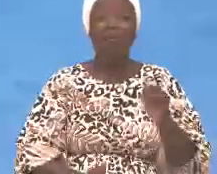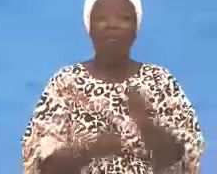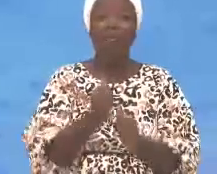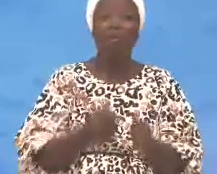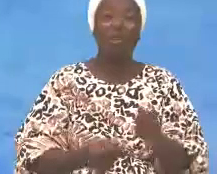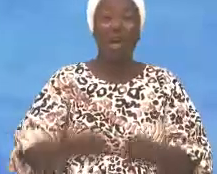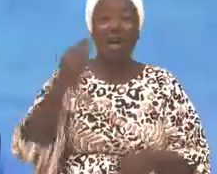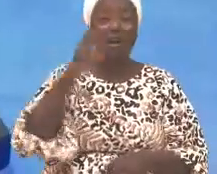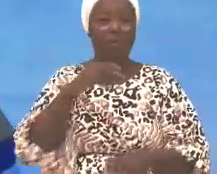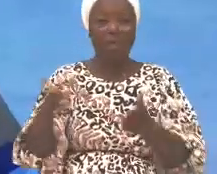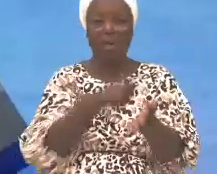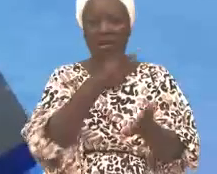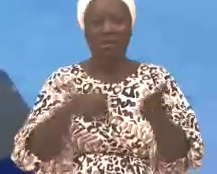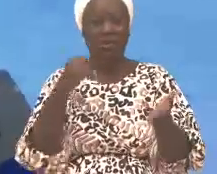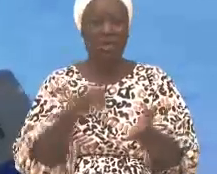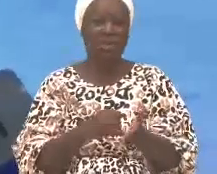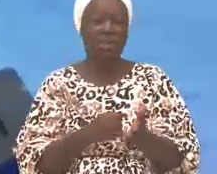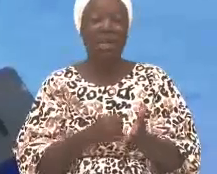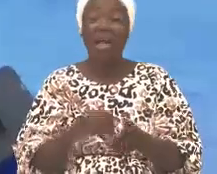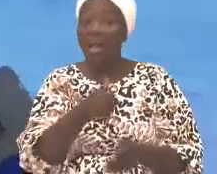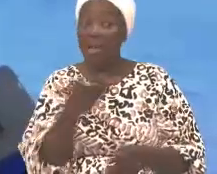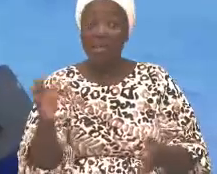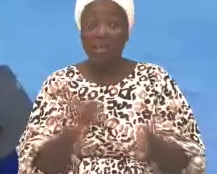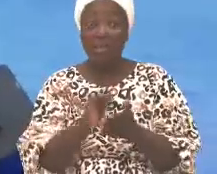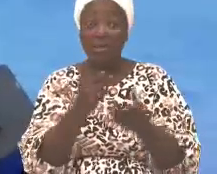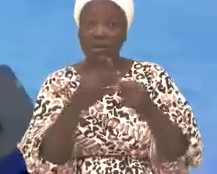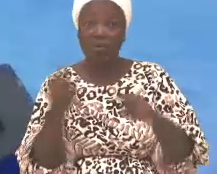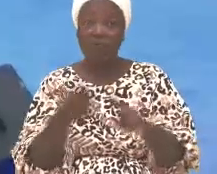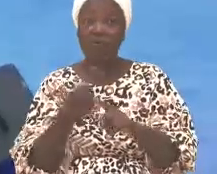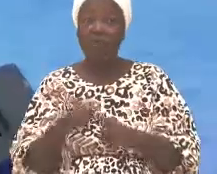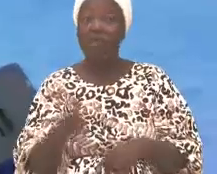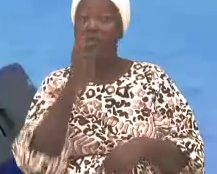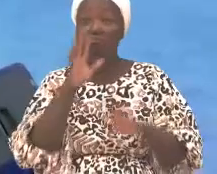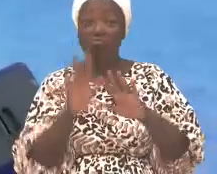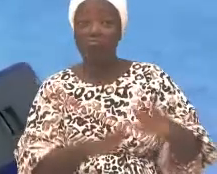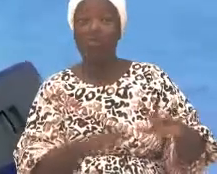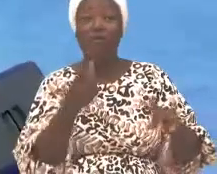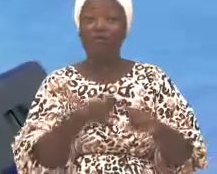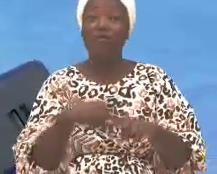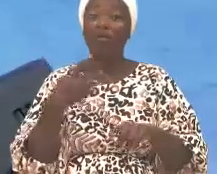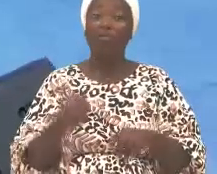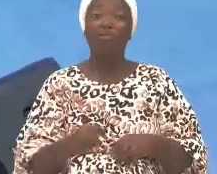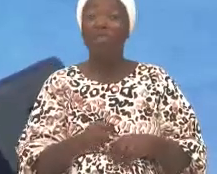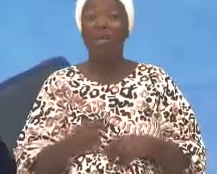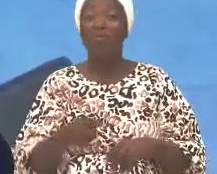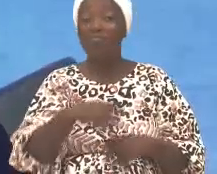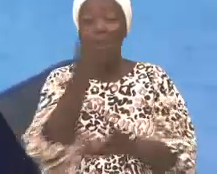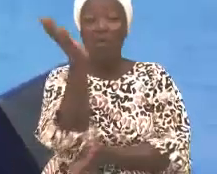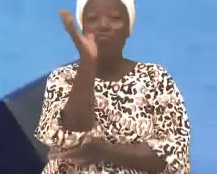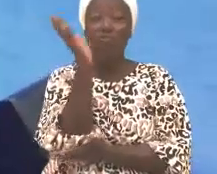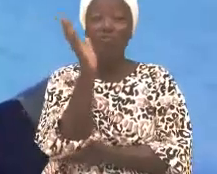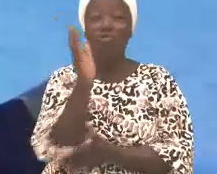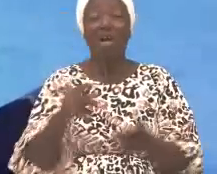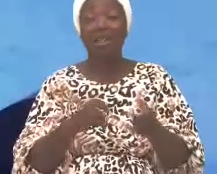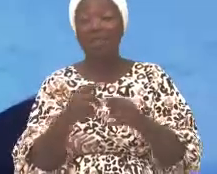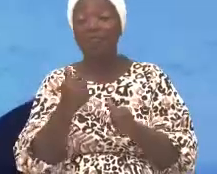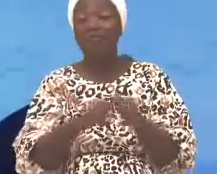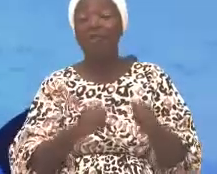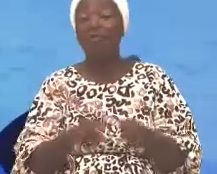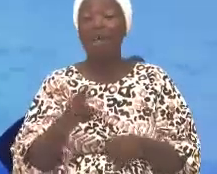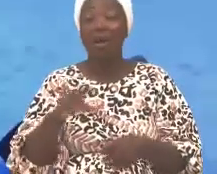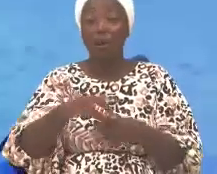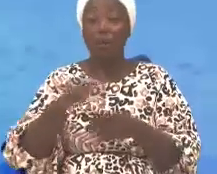cancel that. Anything that is coming from the ocean, from the bush spirit, and from the water spirit, and from